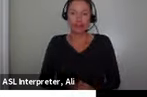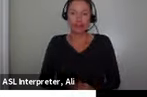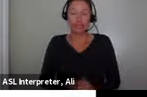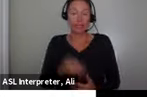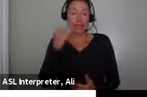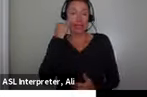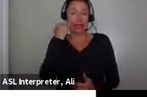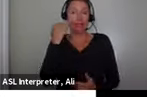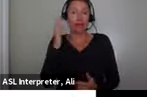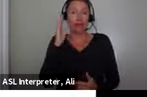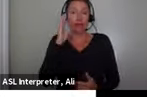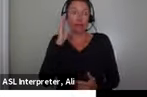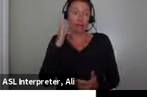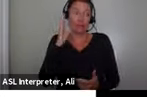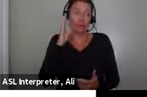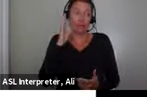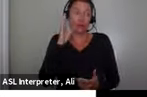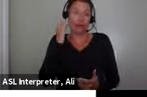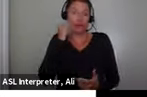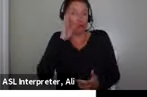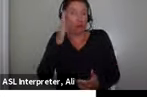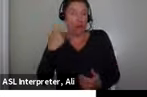If there's going to be a problem.